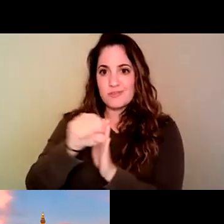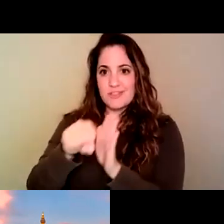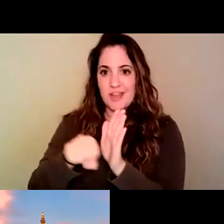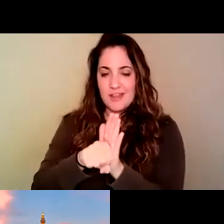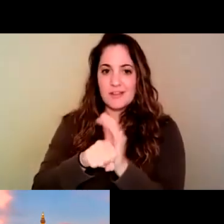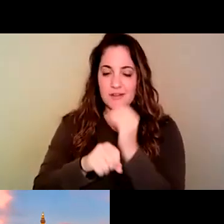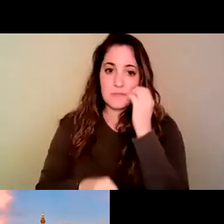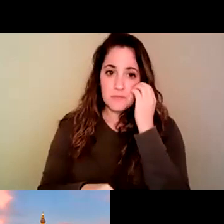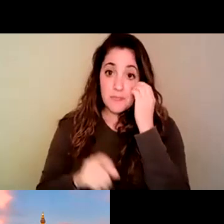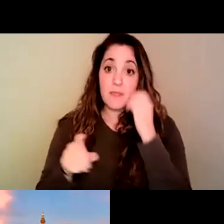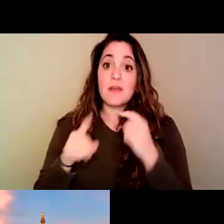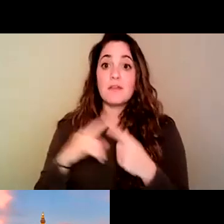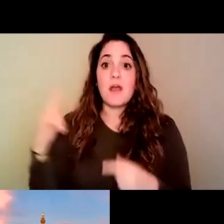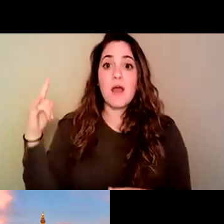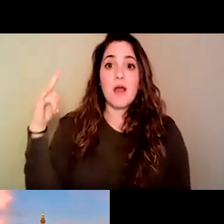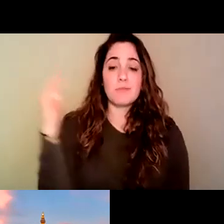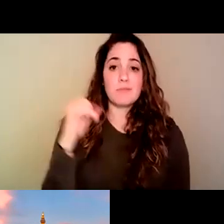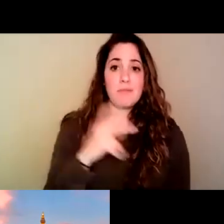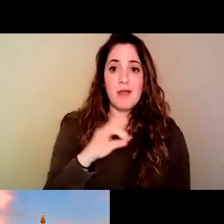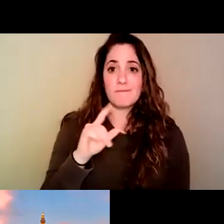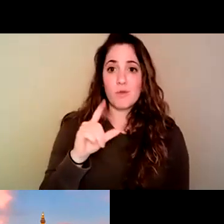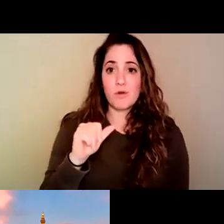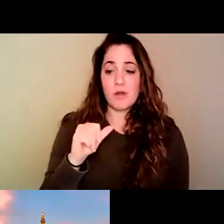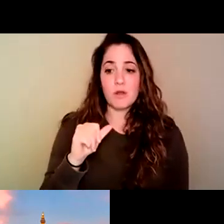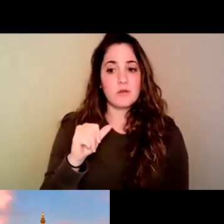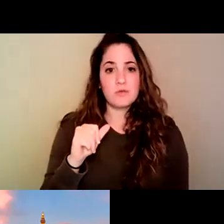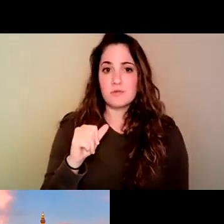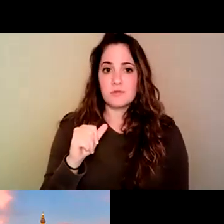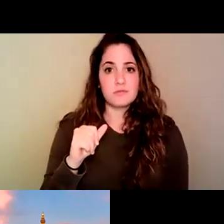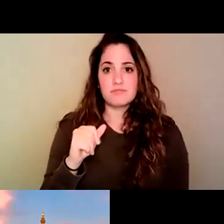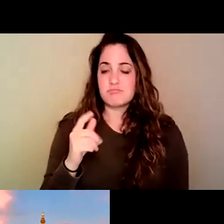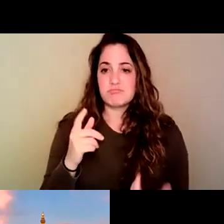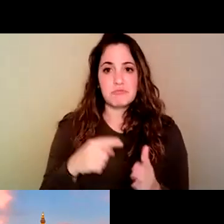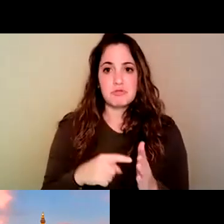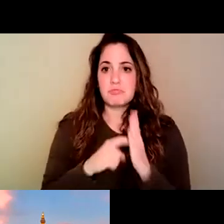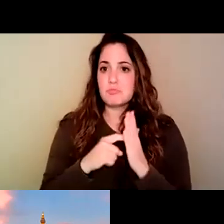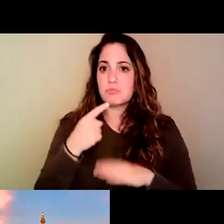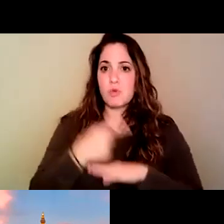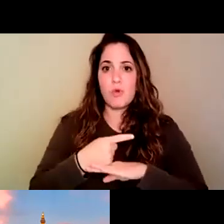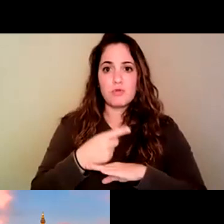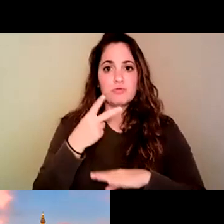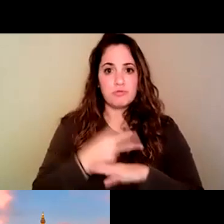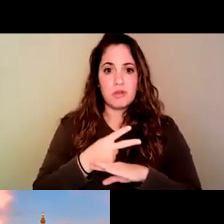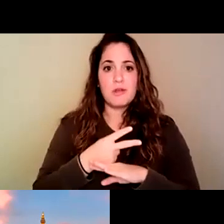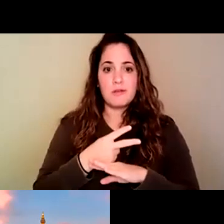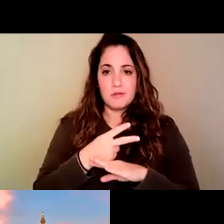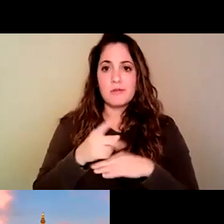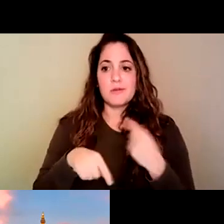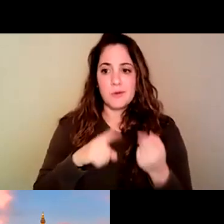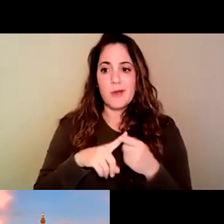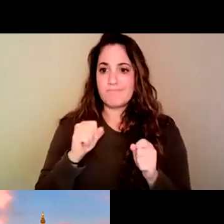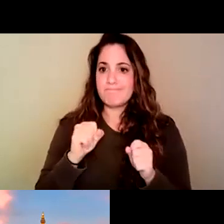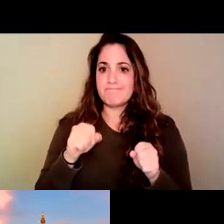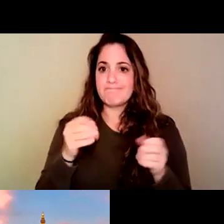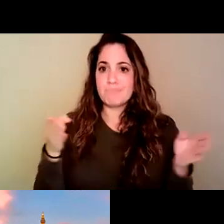And then upon coming back, it was a couple of days later is when they had put in the